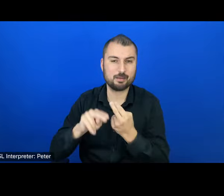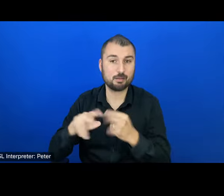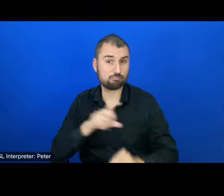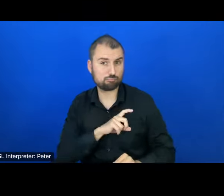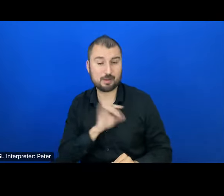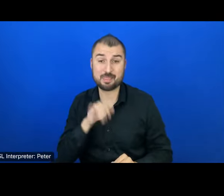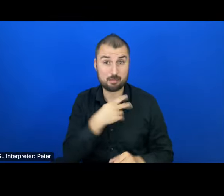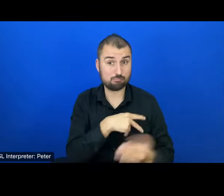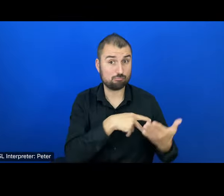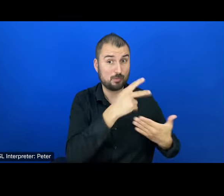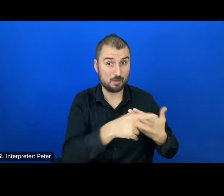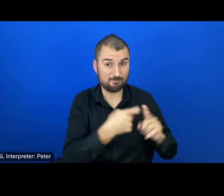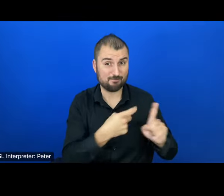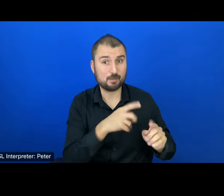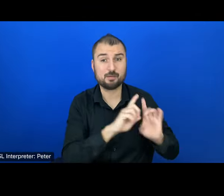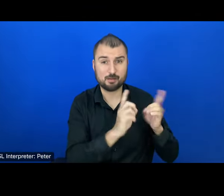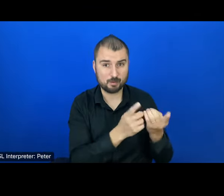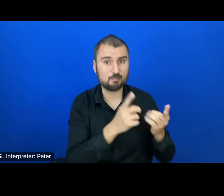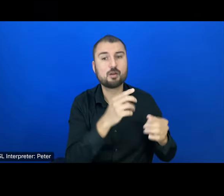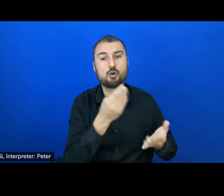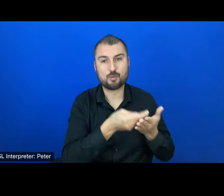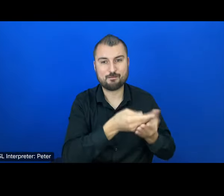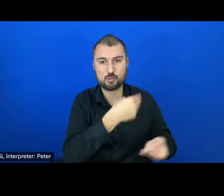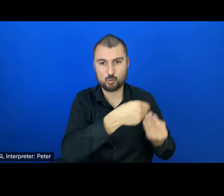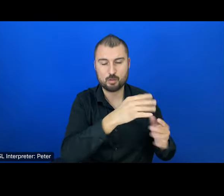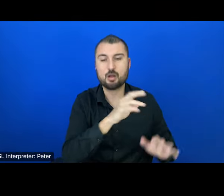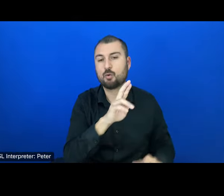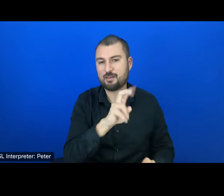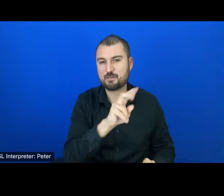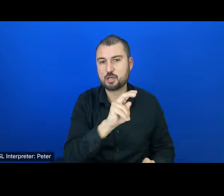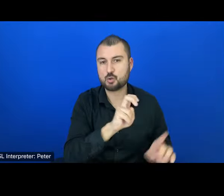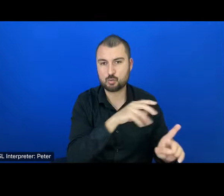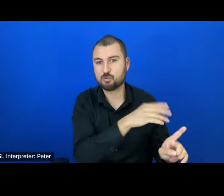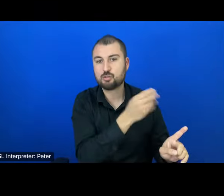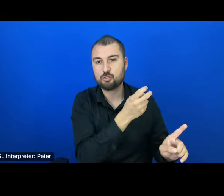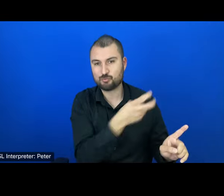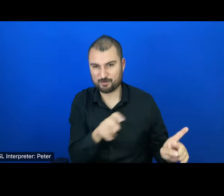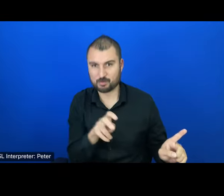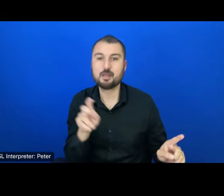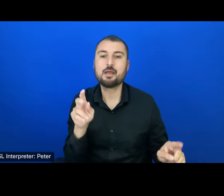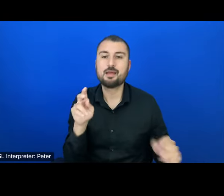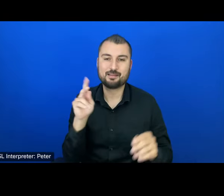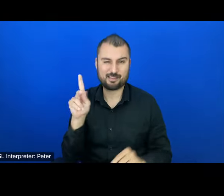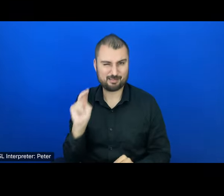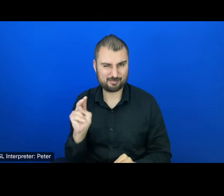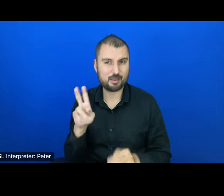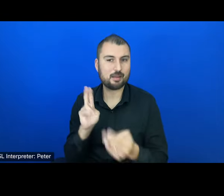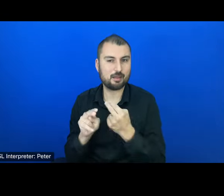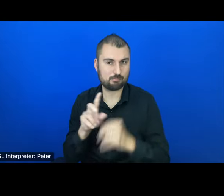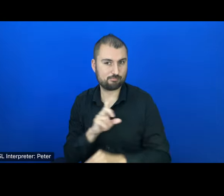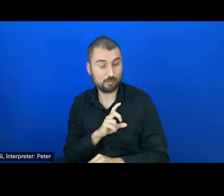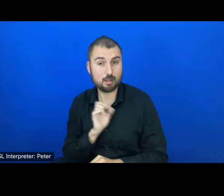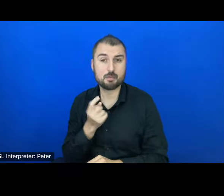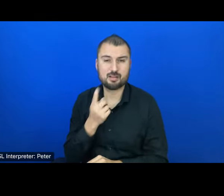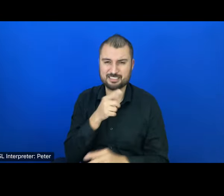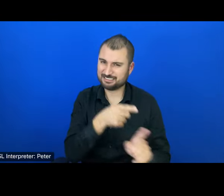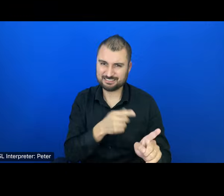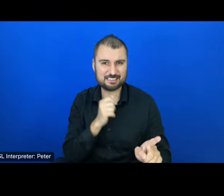was transferred from the Department of Revenue to the Kansas Highway Patrol. So they suffer from